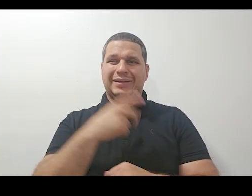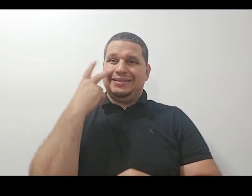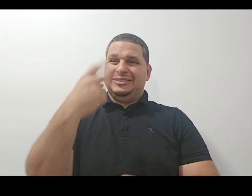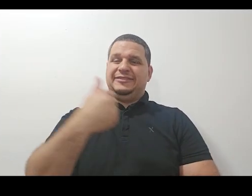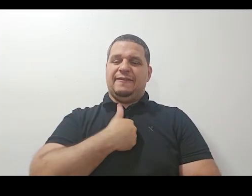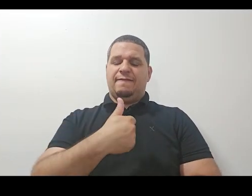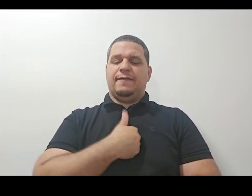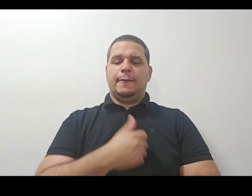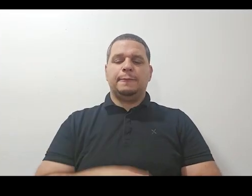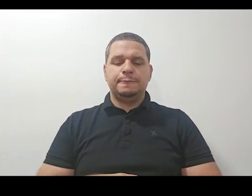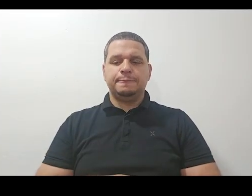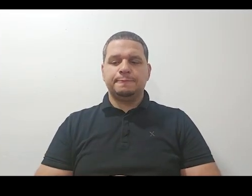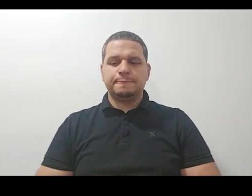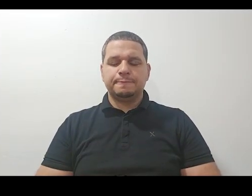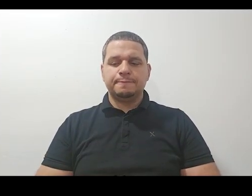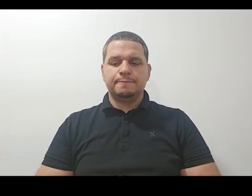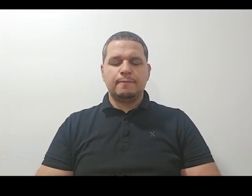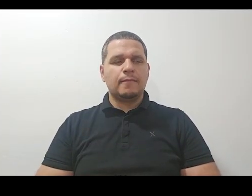and how we see ourselves.